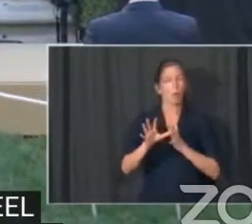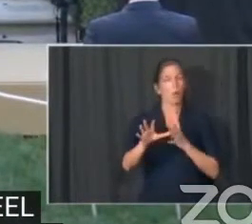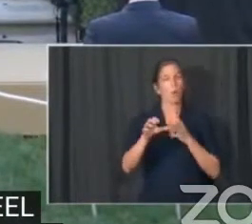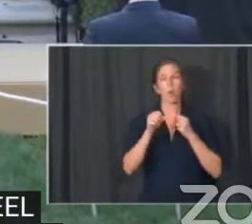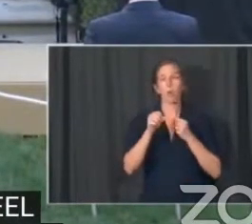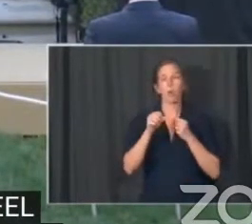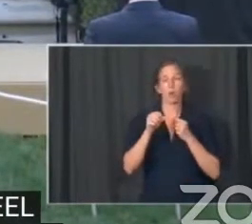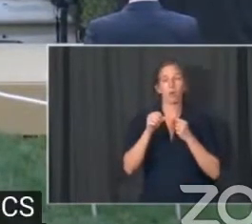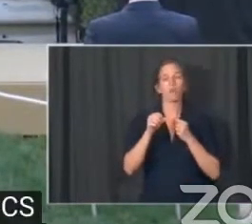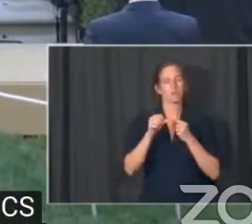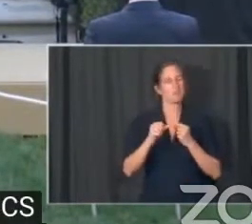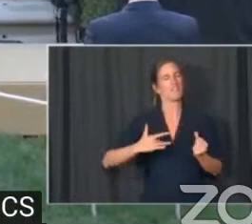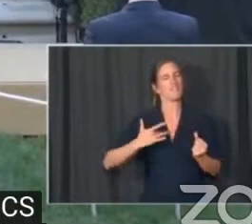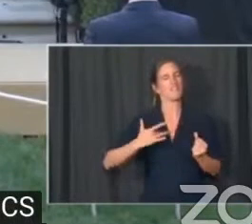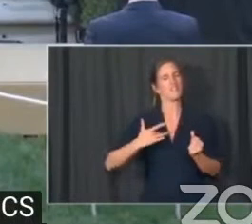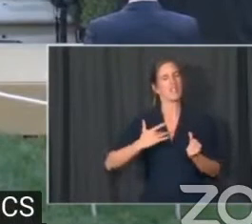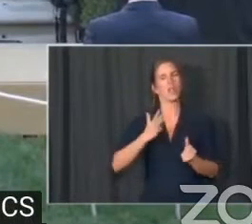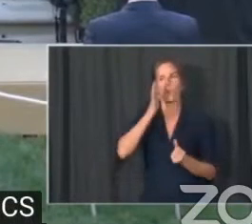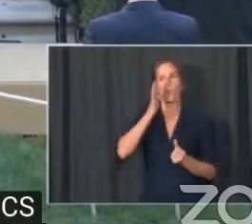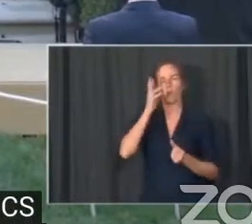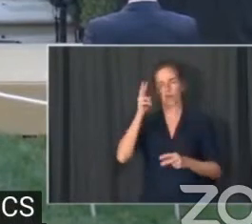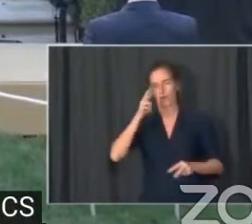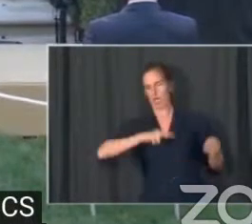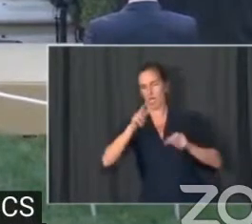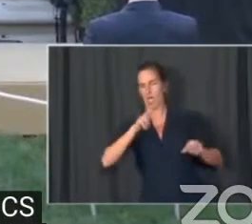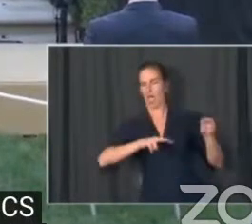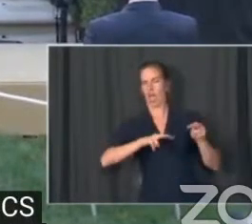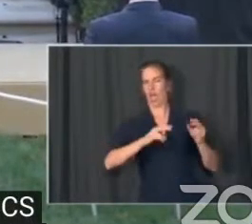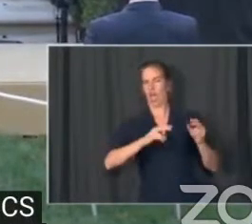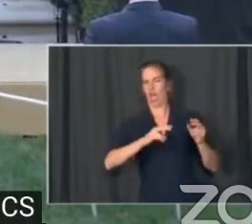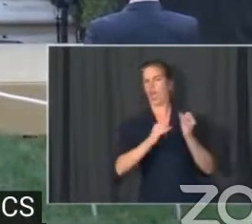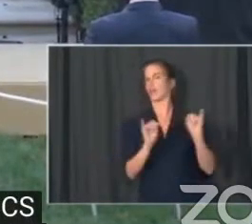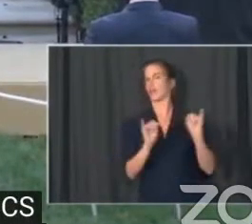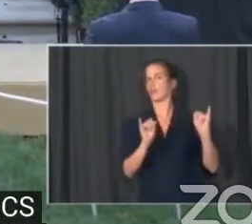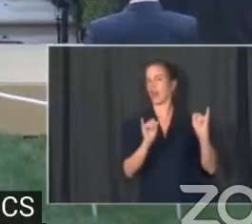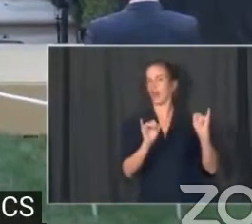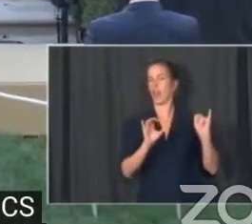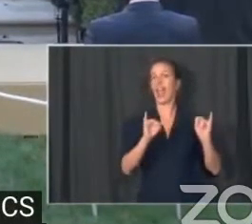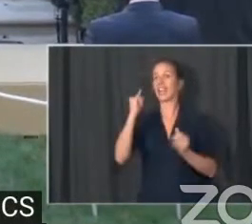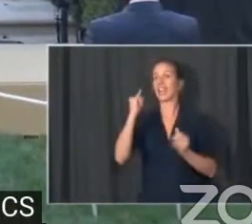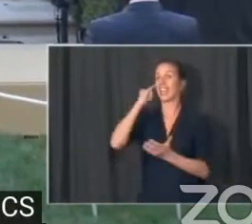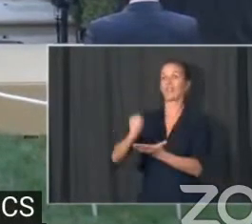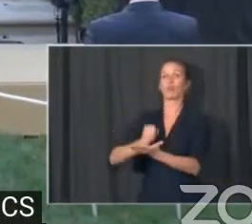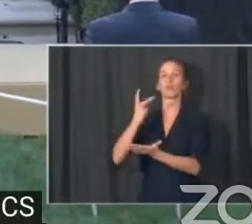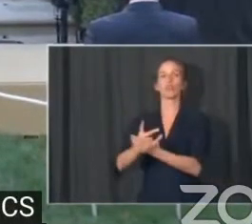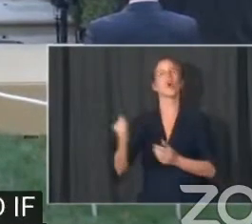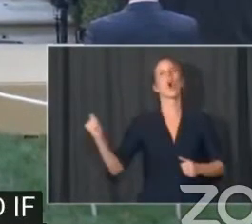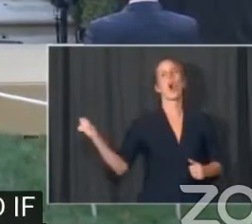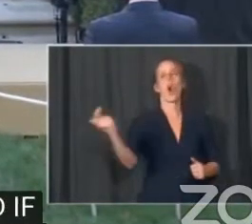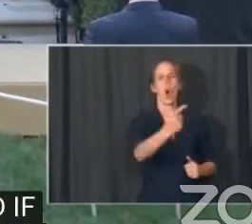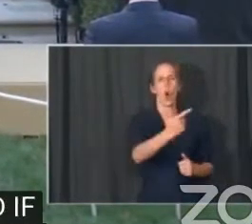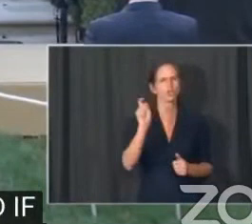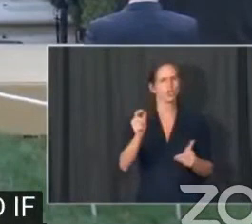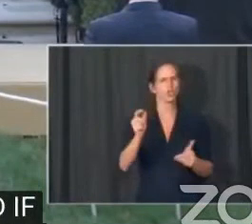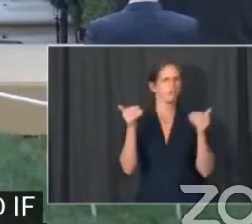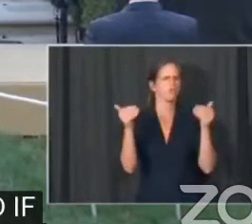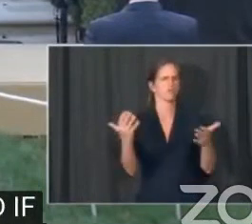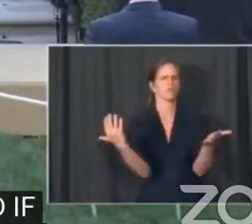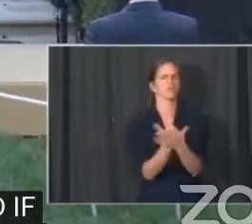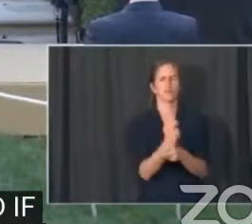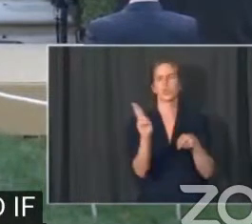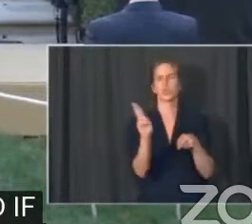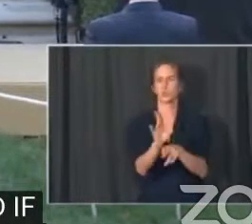judged proveer el independently, acceso de la and if autorización o approved, no de esta should vacuna. be used by all in the population. Because I believe vaccination is likely to